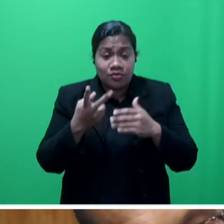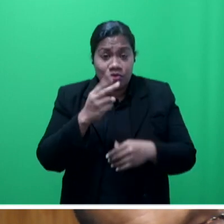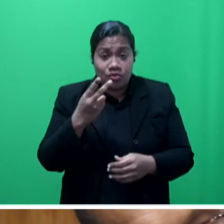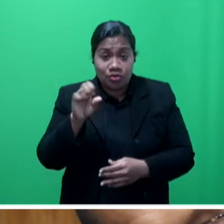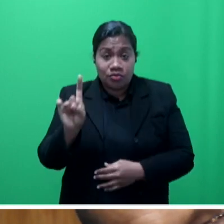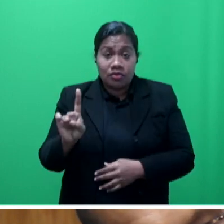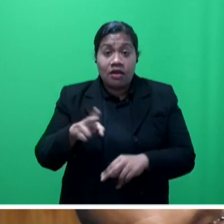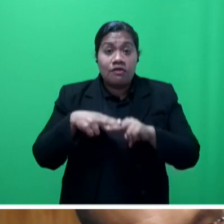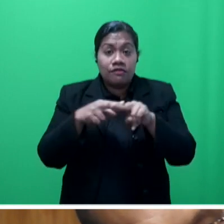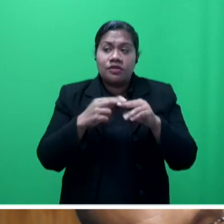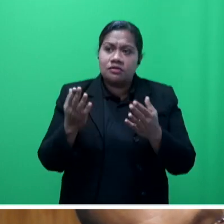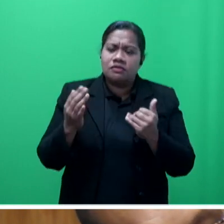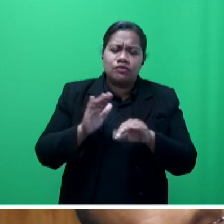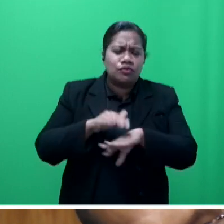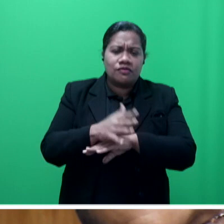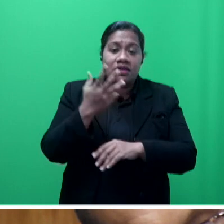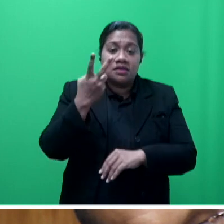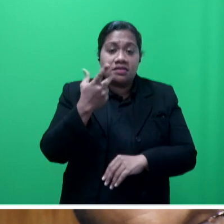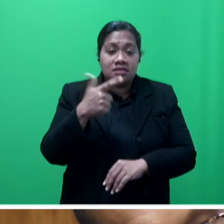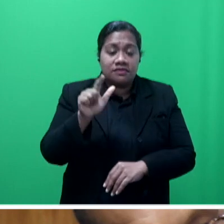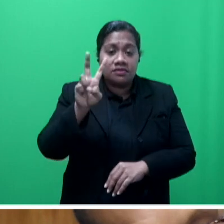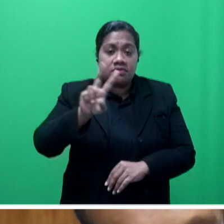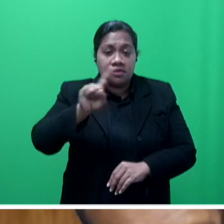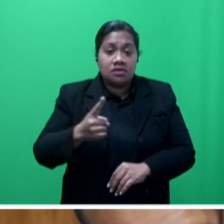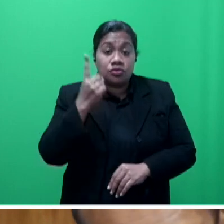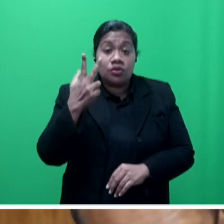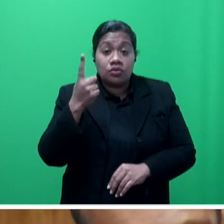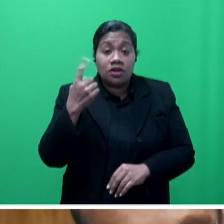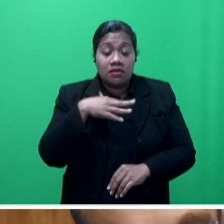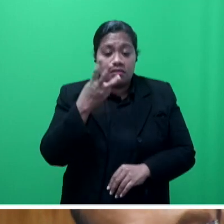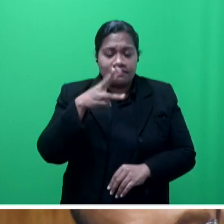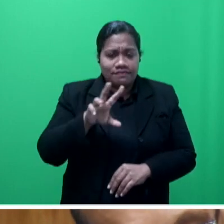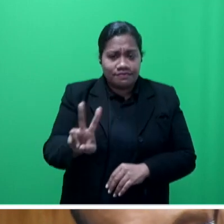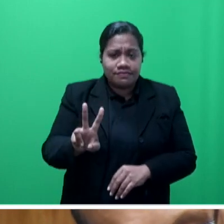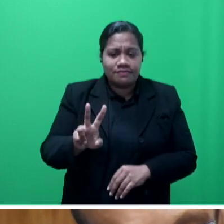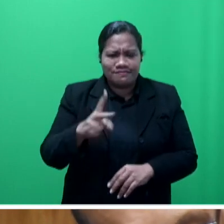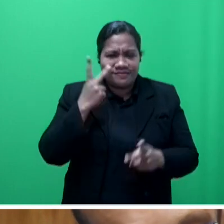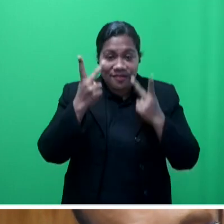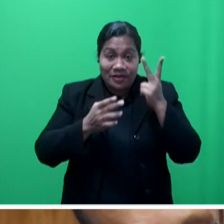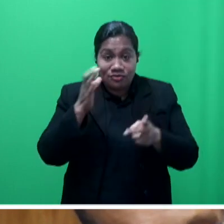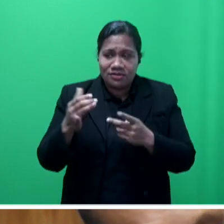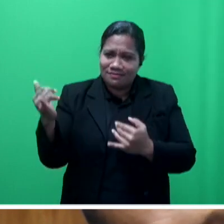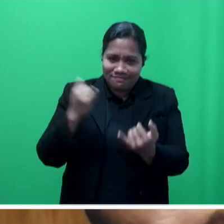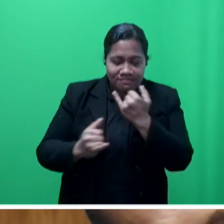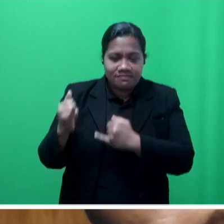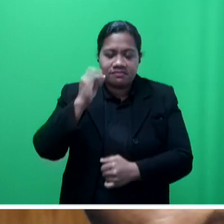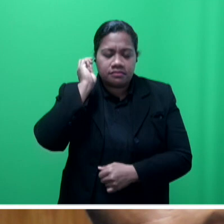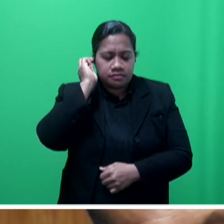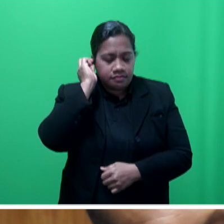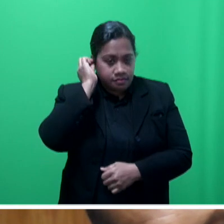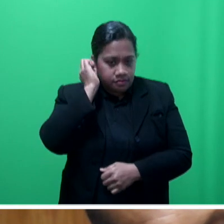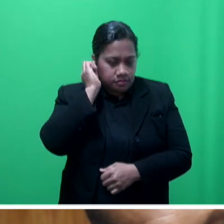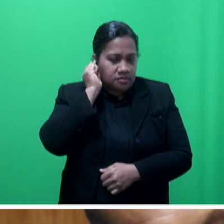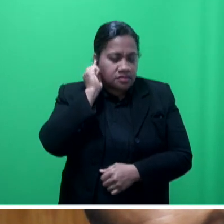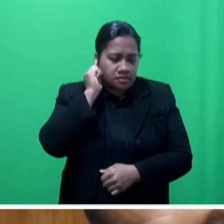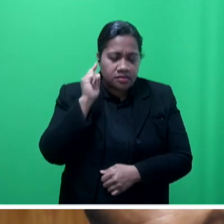actually welcomed over 72,132 visitors. What these figures tell us, Honourable Speaker, is that we are on track